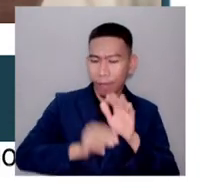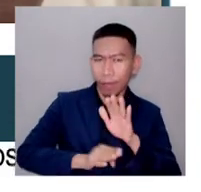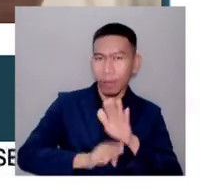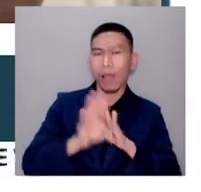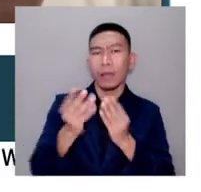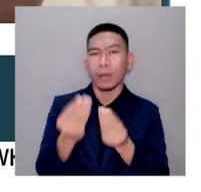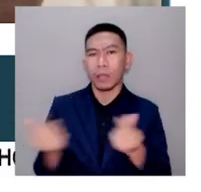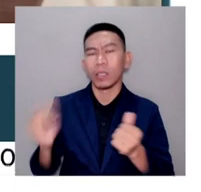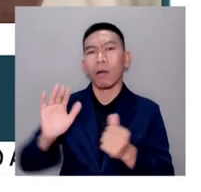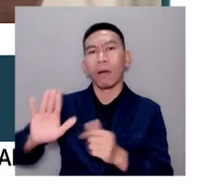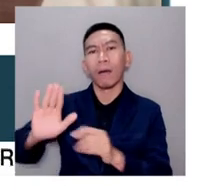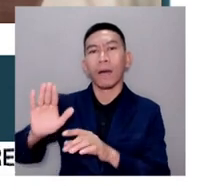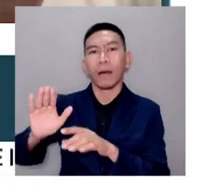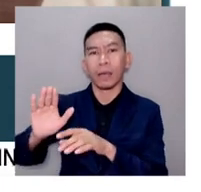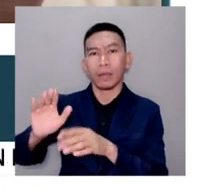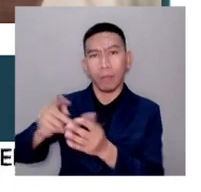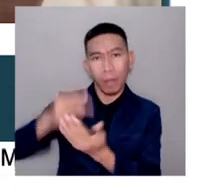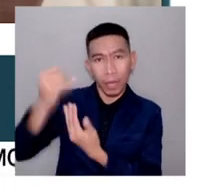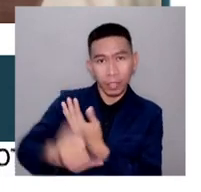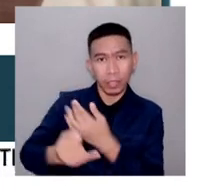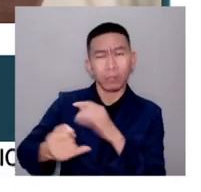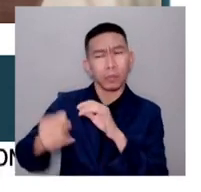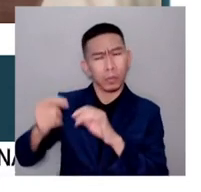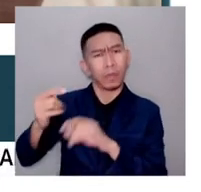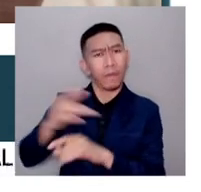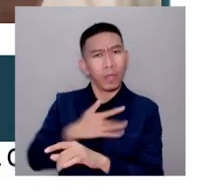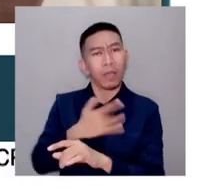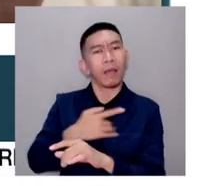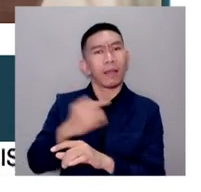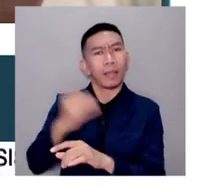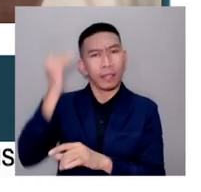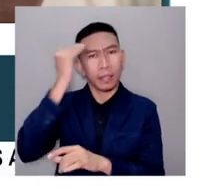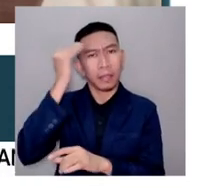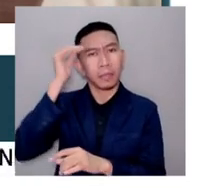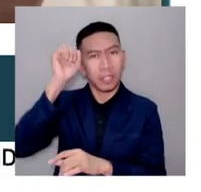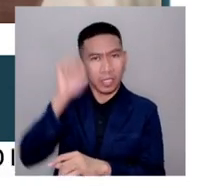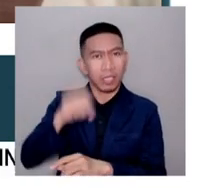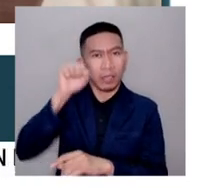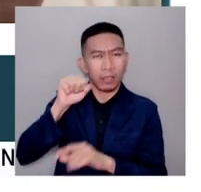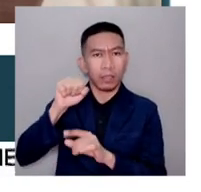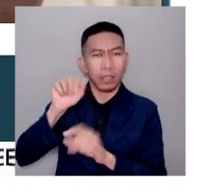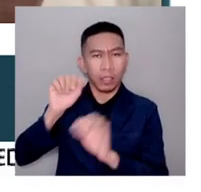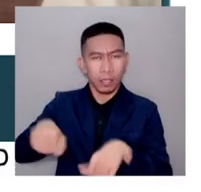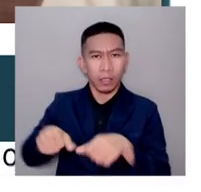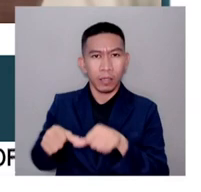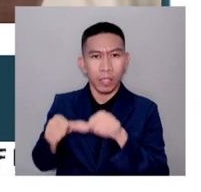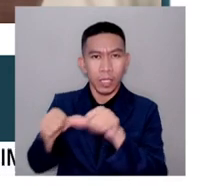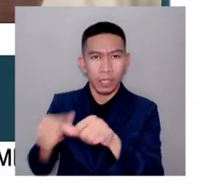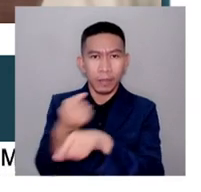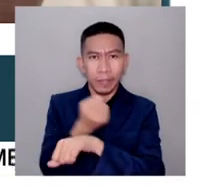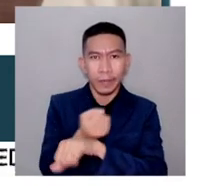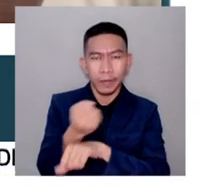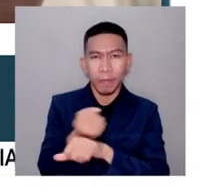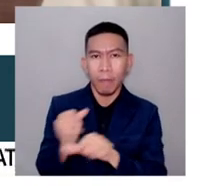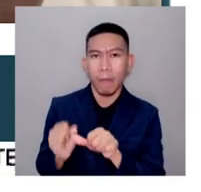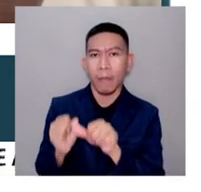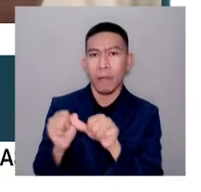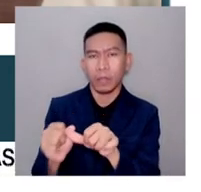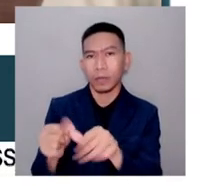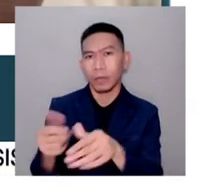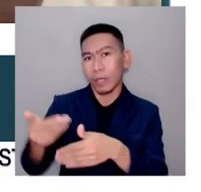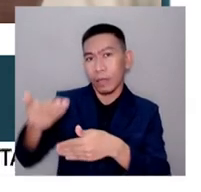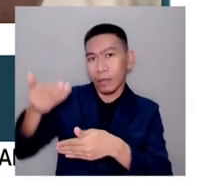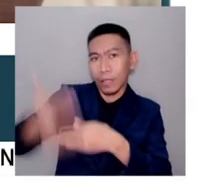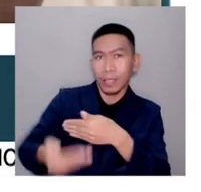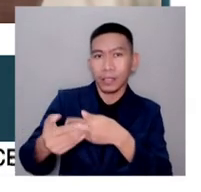of the initiatives we can feel and we know, Carmina, are being sustained and will be launched in the next years.